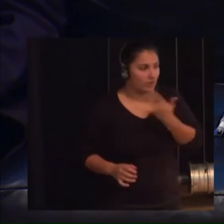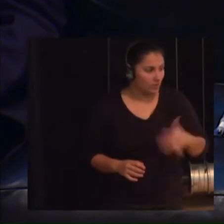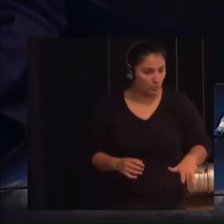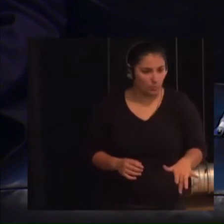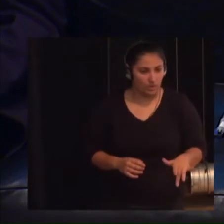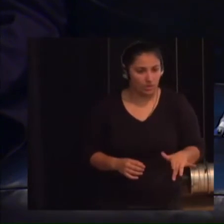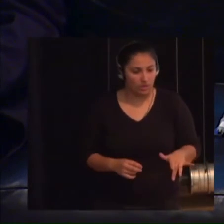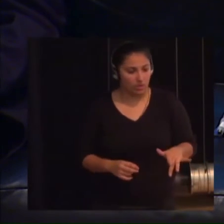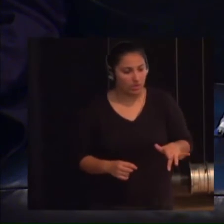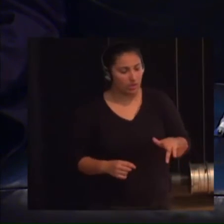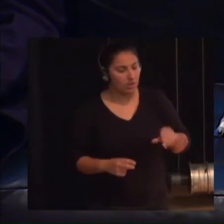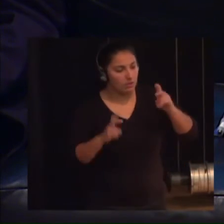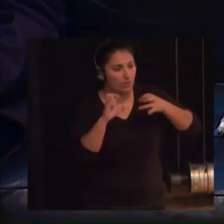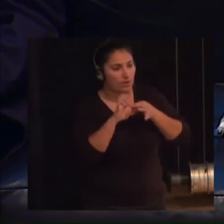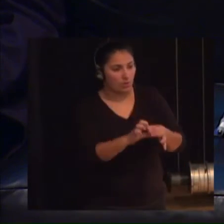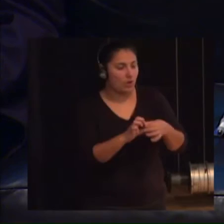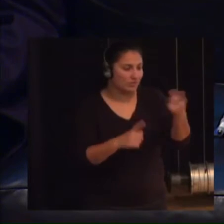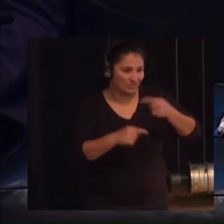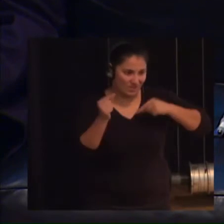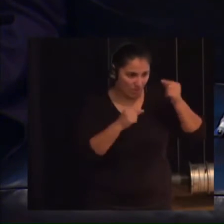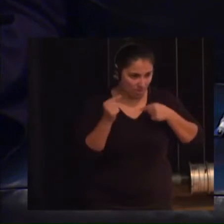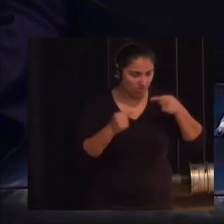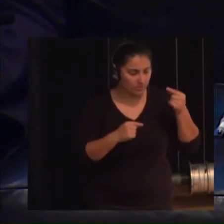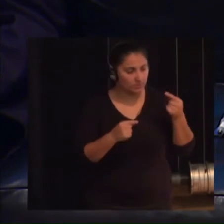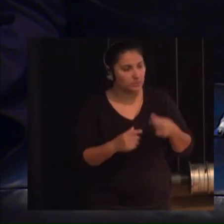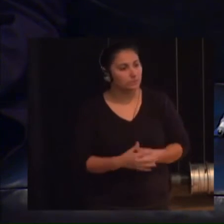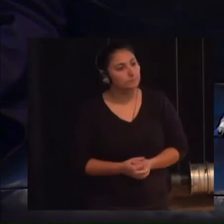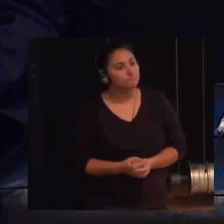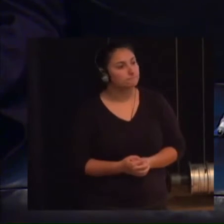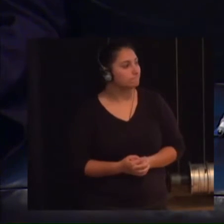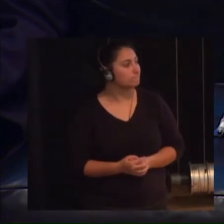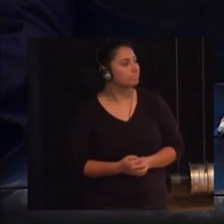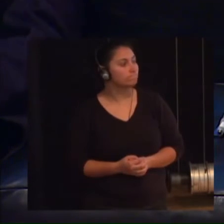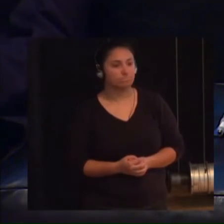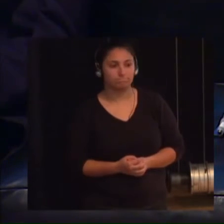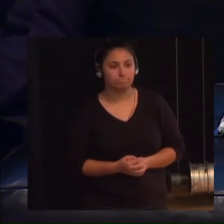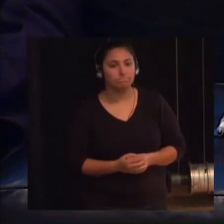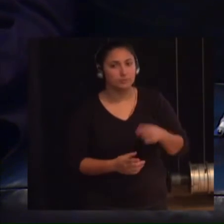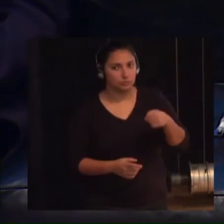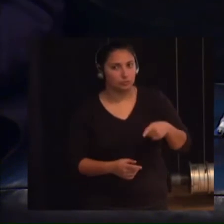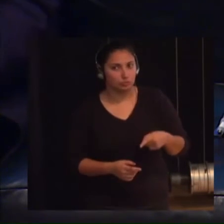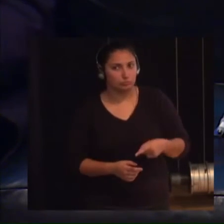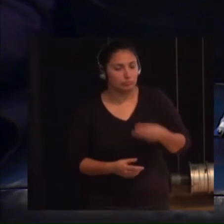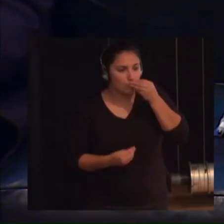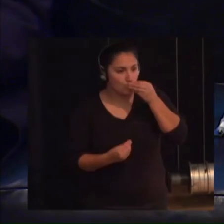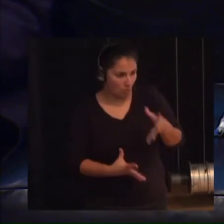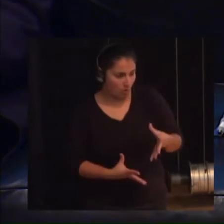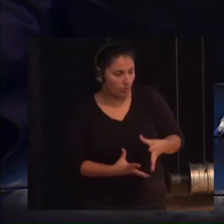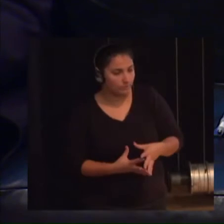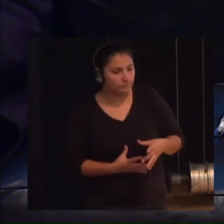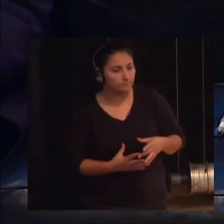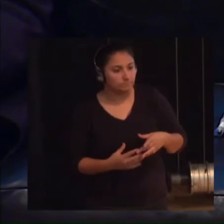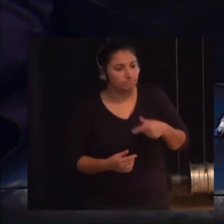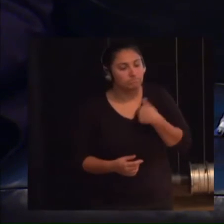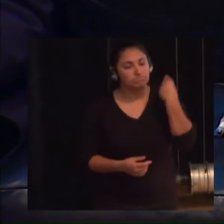debates, and so I do think that's very encouraging. I think that, as I say, I think the philanthropic world is going to